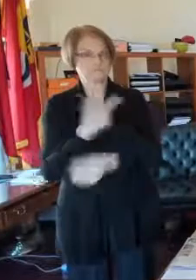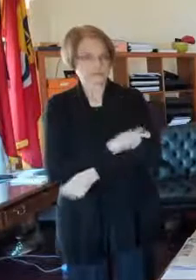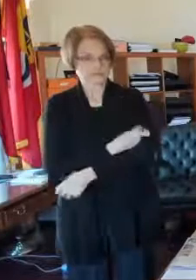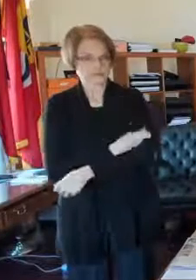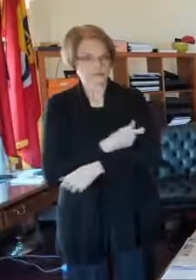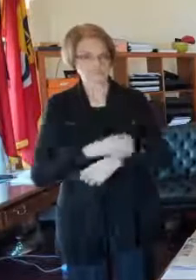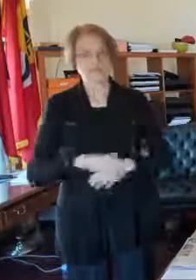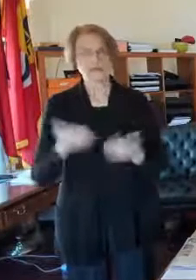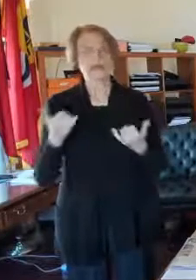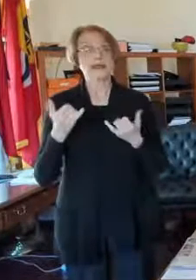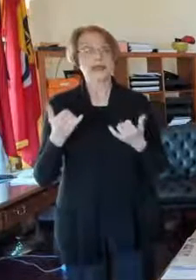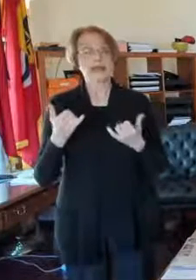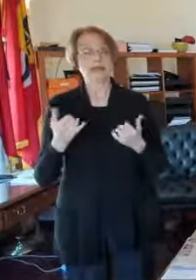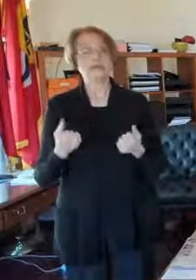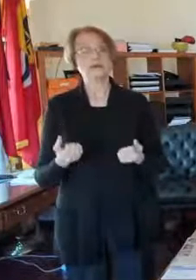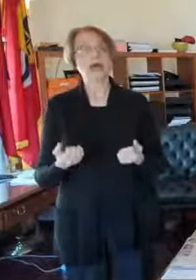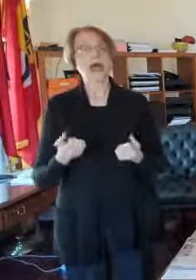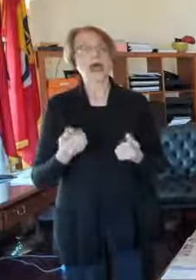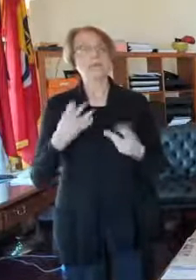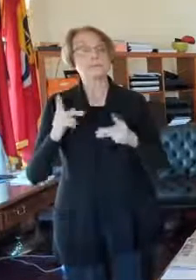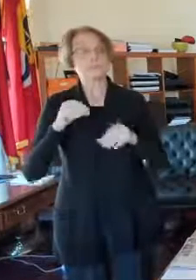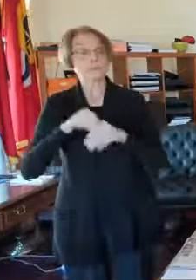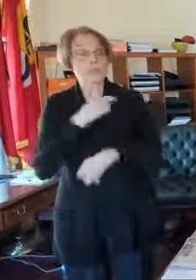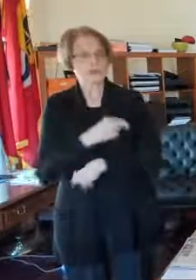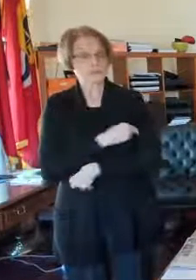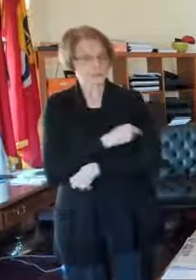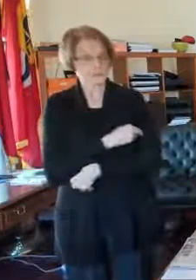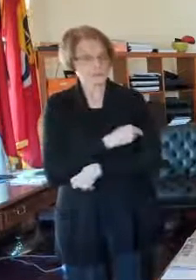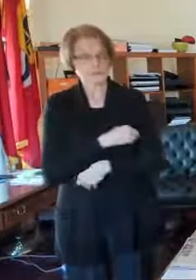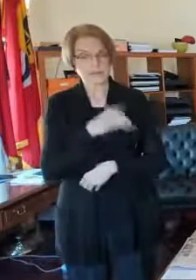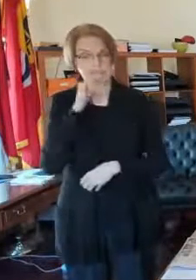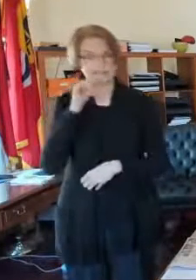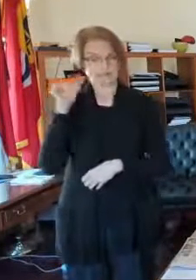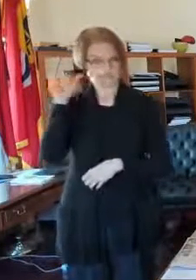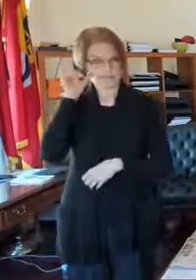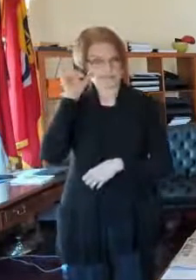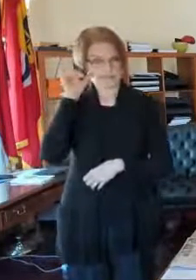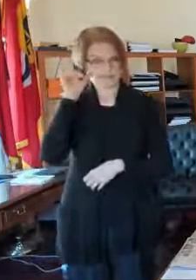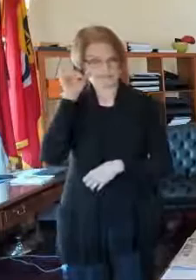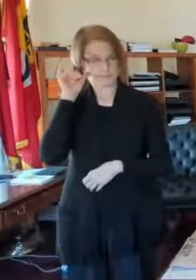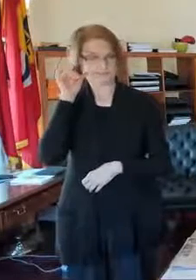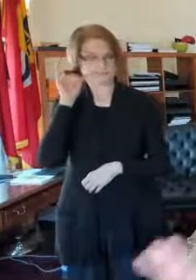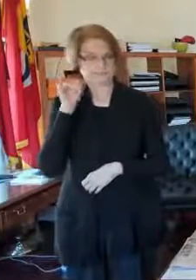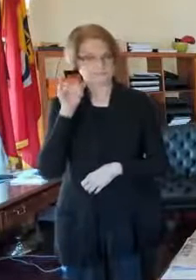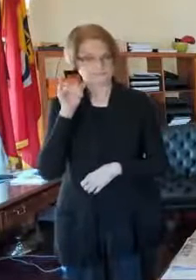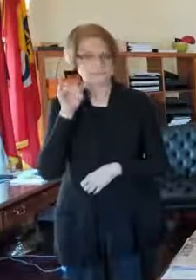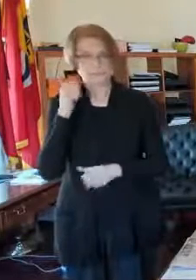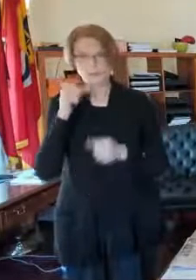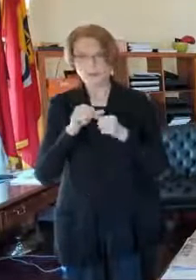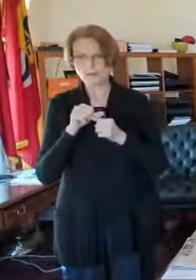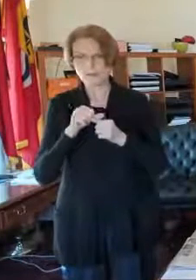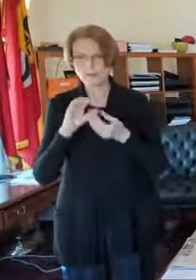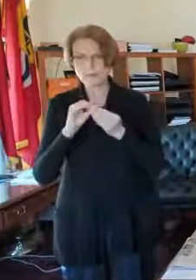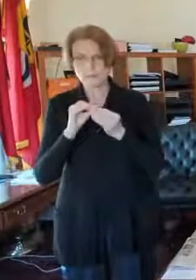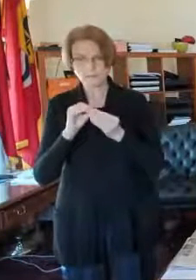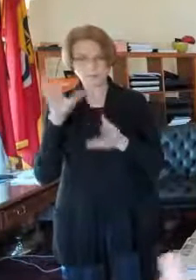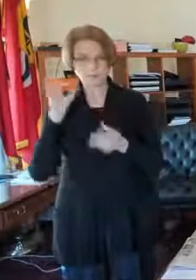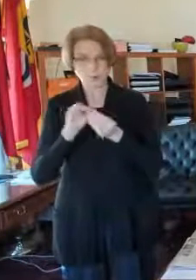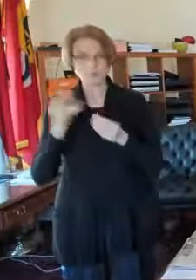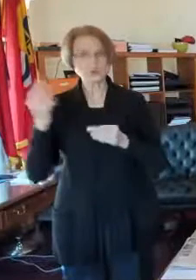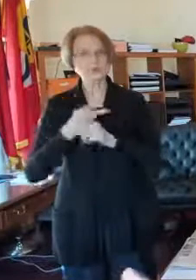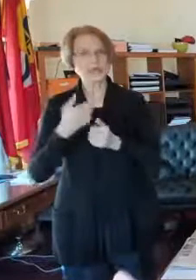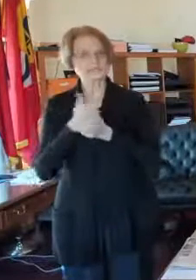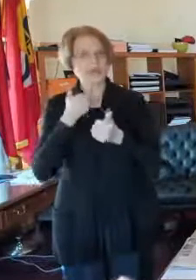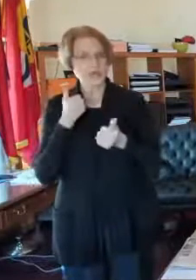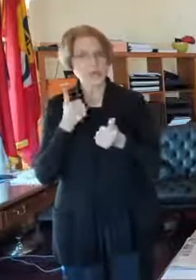little bit about the hospitalization numbers. So yesterday, these numbers run 2 days behind, so this